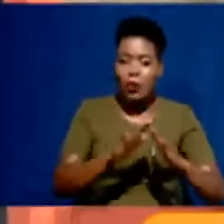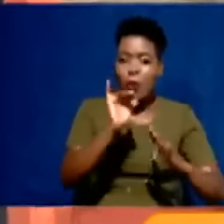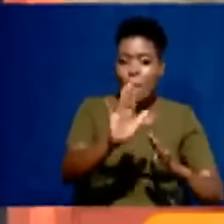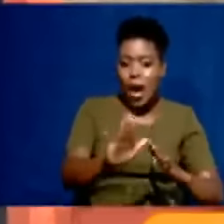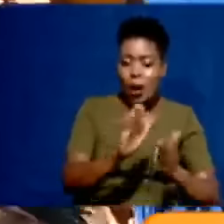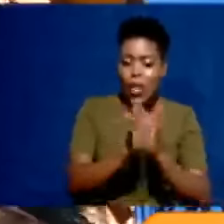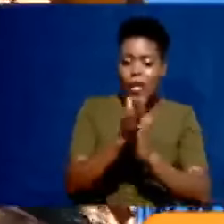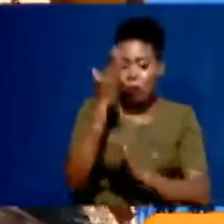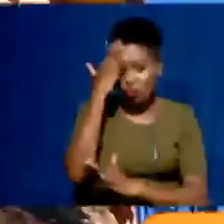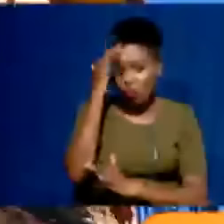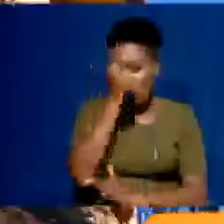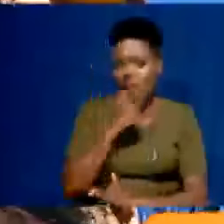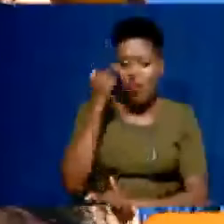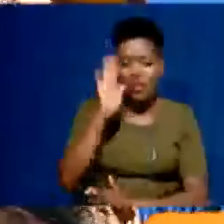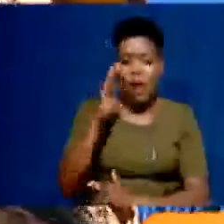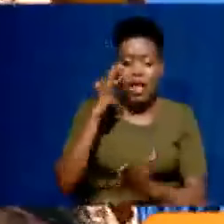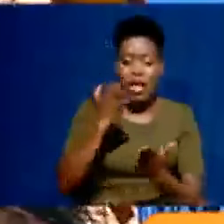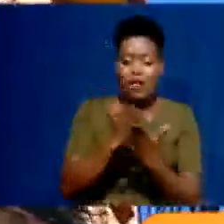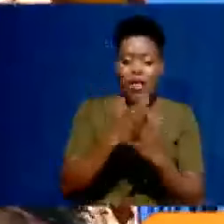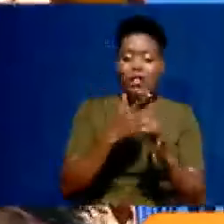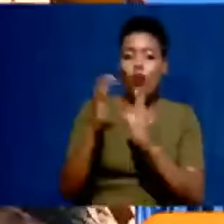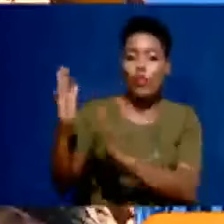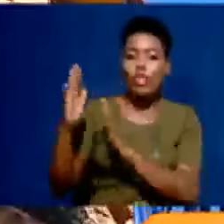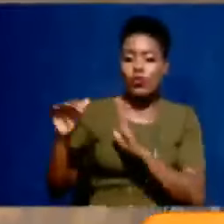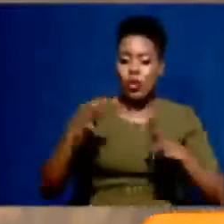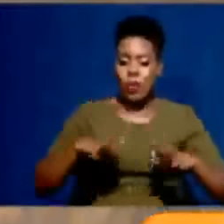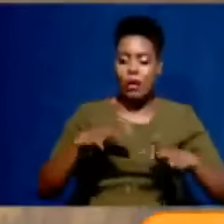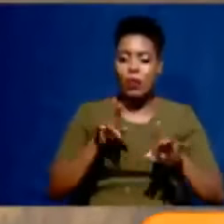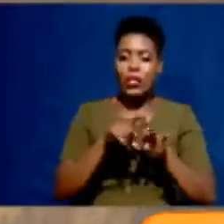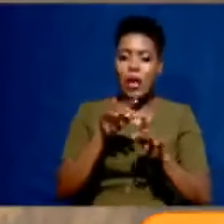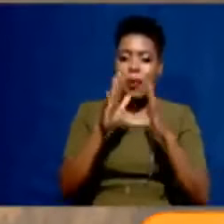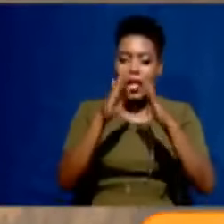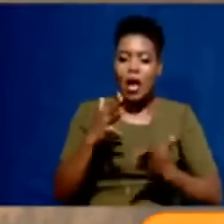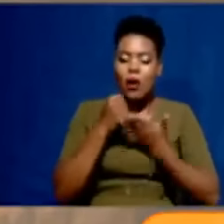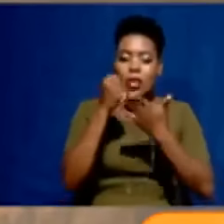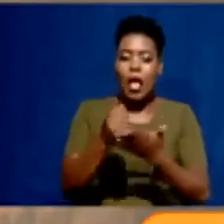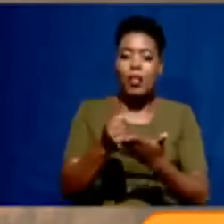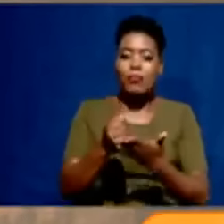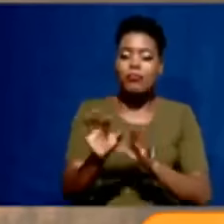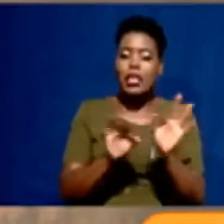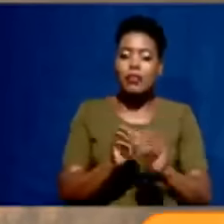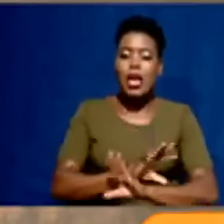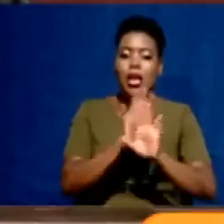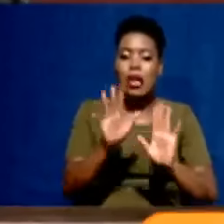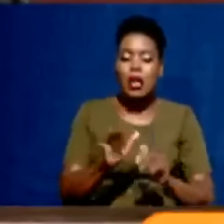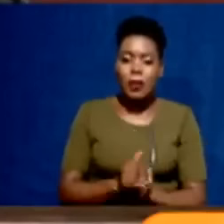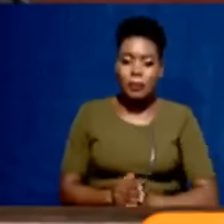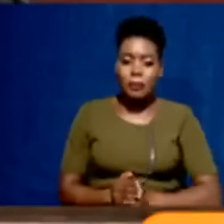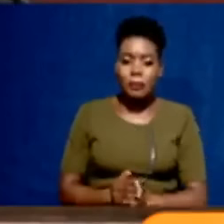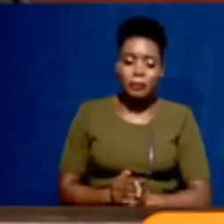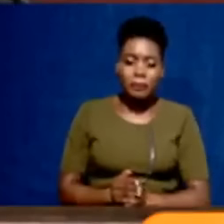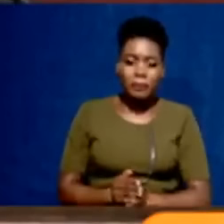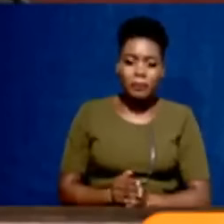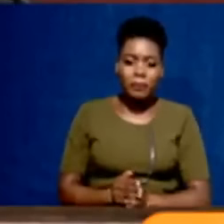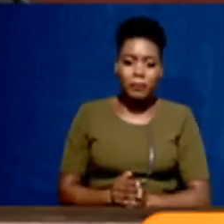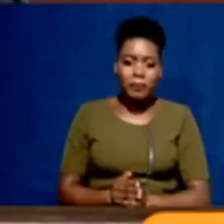bila kujulikana, ushahidi wa mlinzi wa makazi hayo na mfanyikazi Dominic Bisera ukitoa maelezo zaidi.